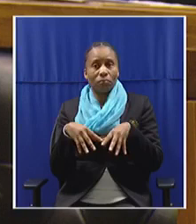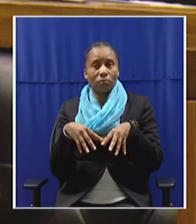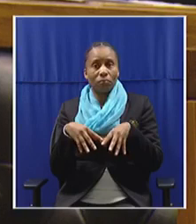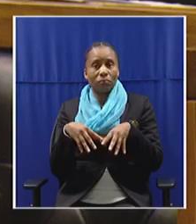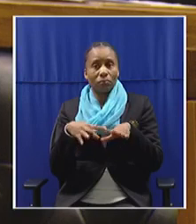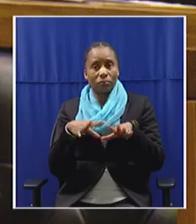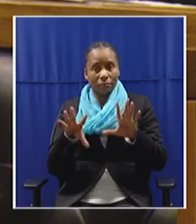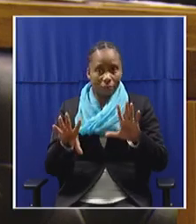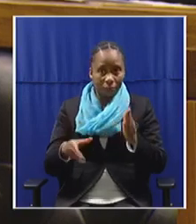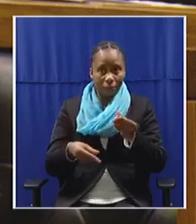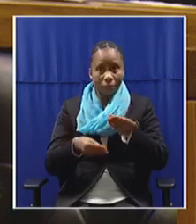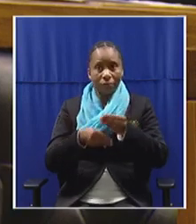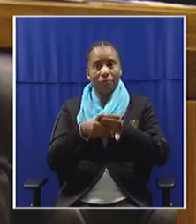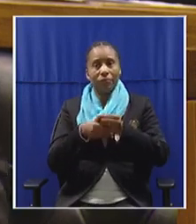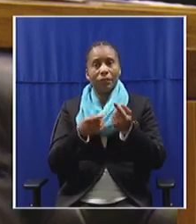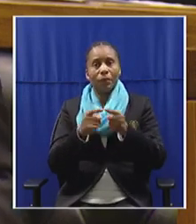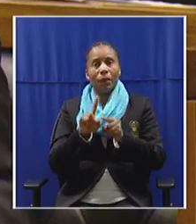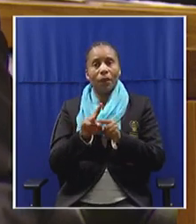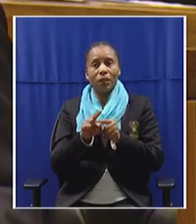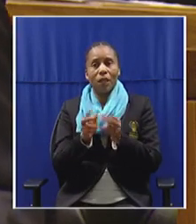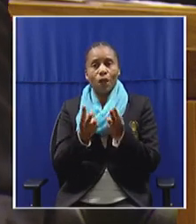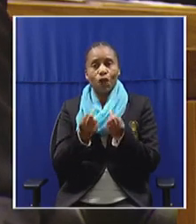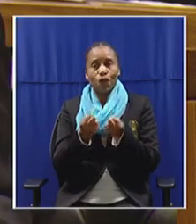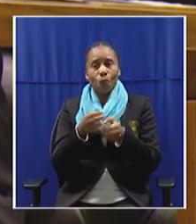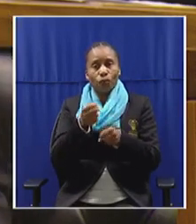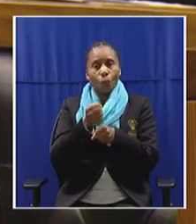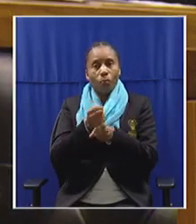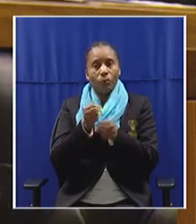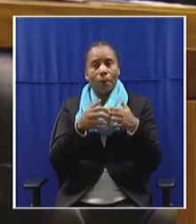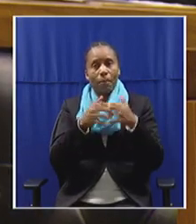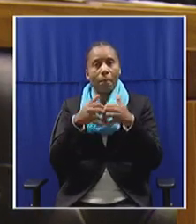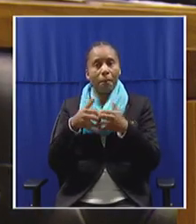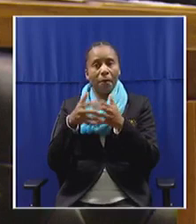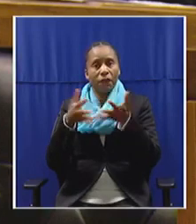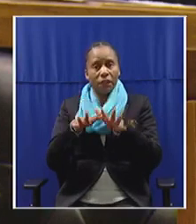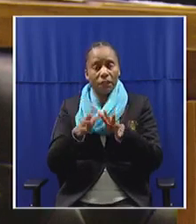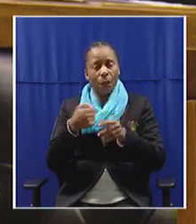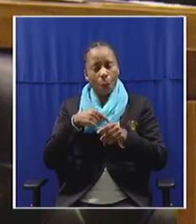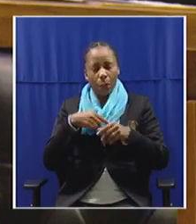complemented by new jobs that were created. We're very worried